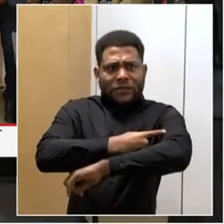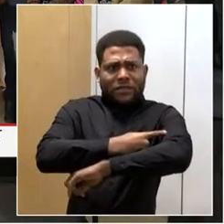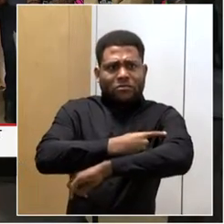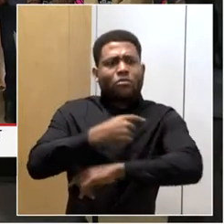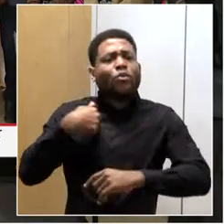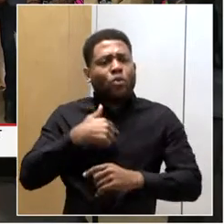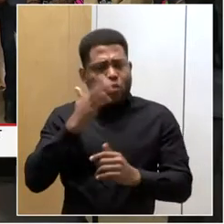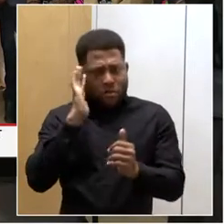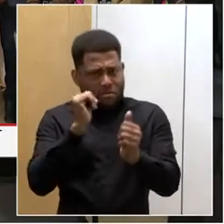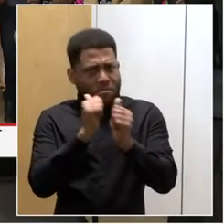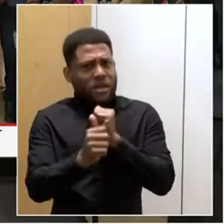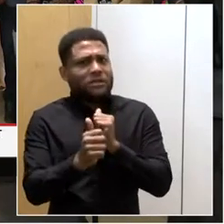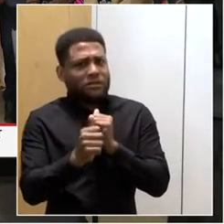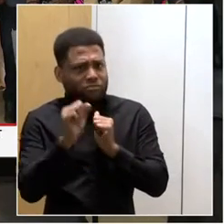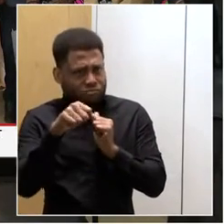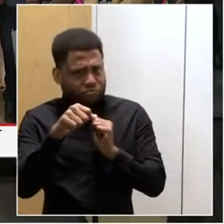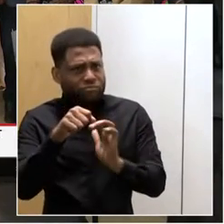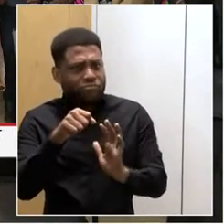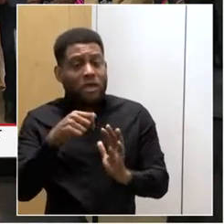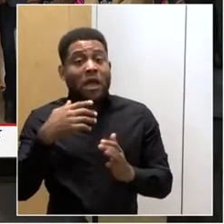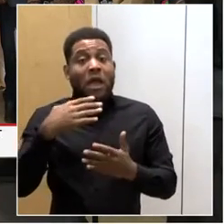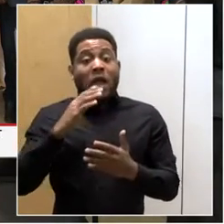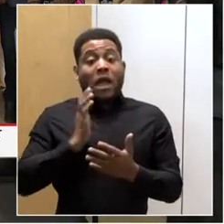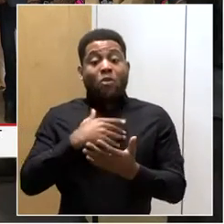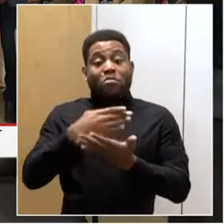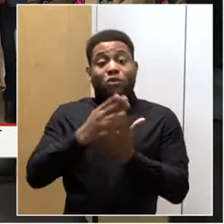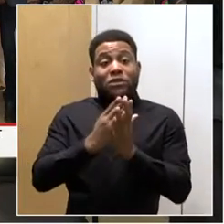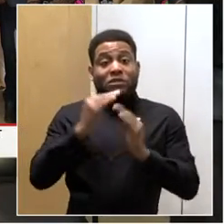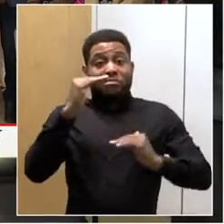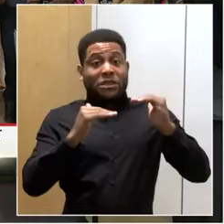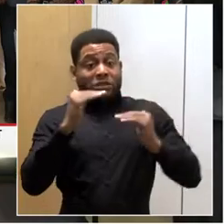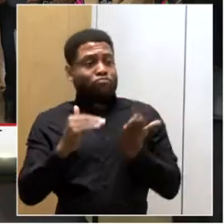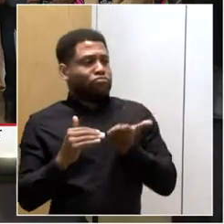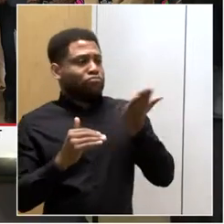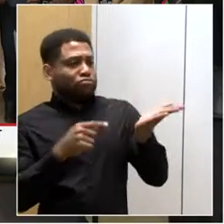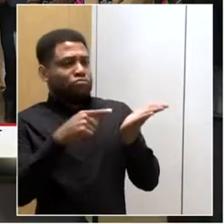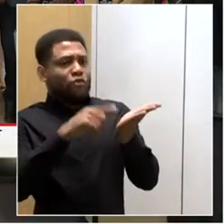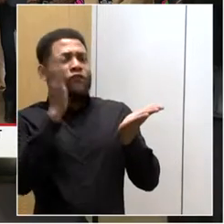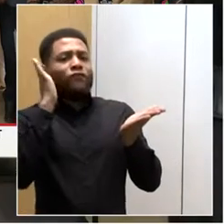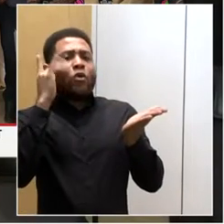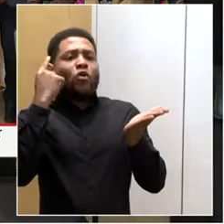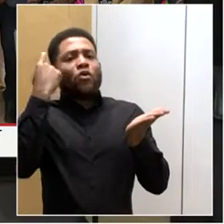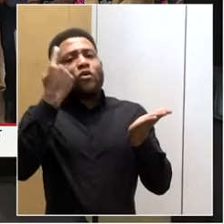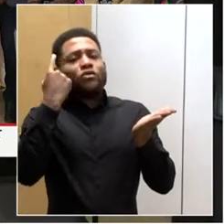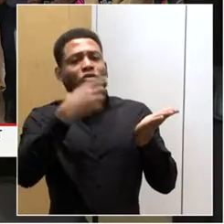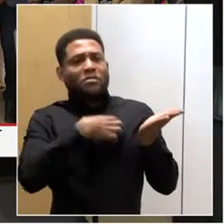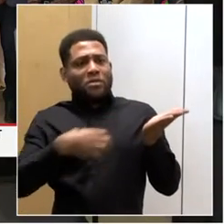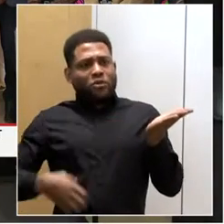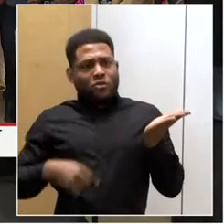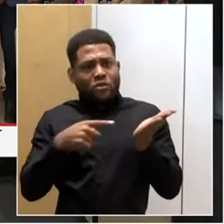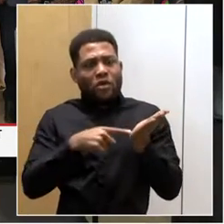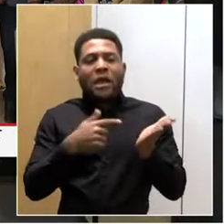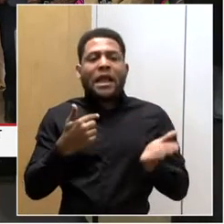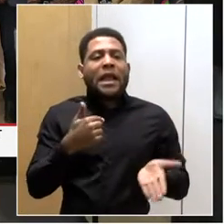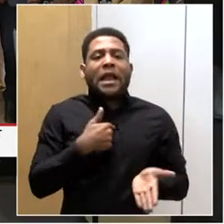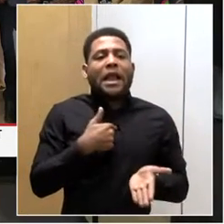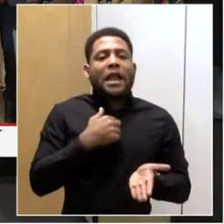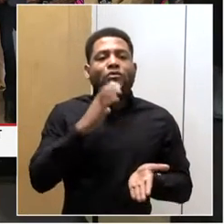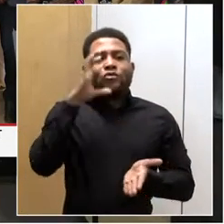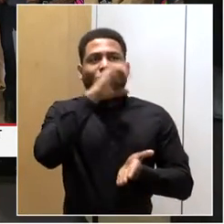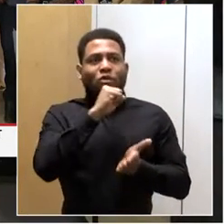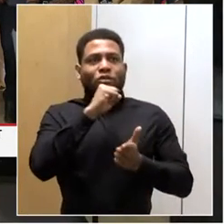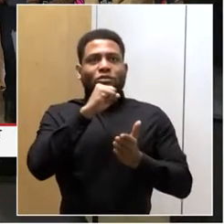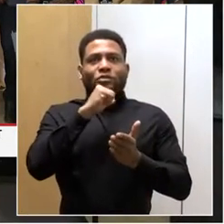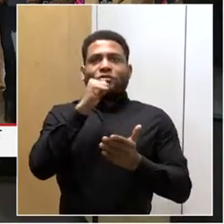balanced budget that we pass to the mayor for her consideration. I'm not going to speculate about where